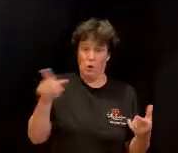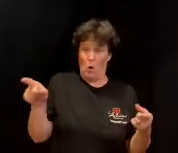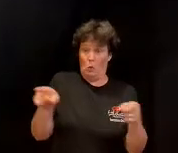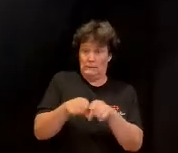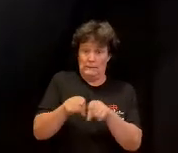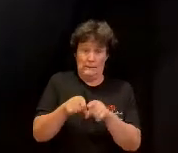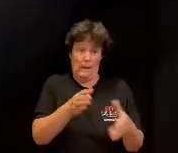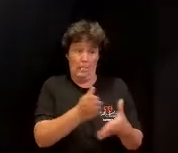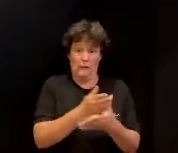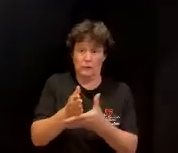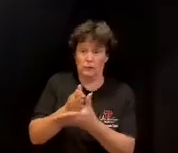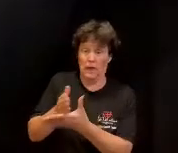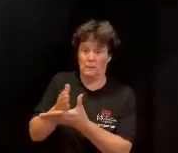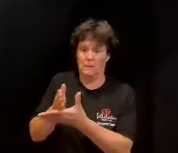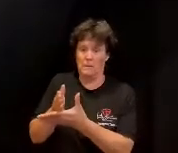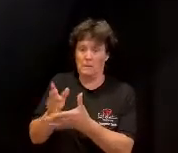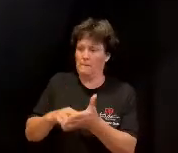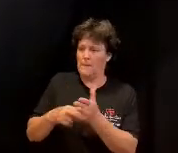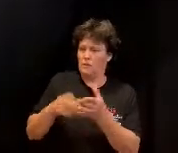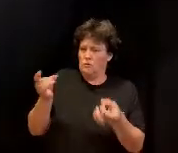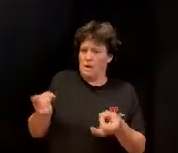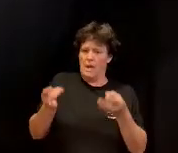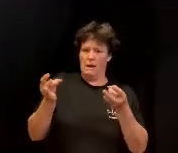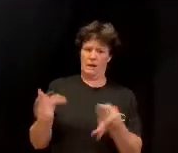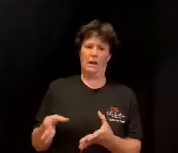belief with someone, that means you hate somebody.